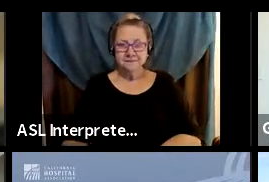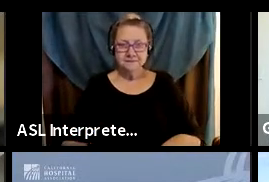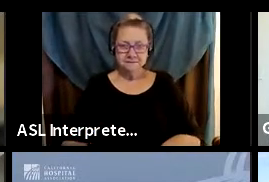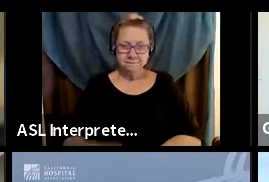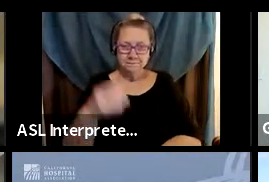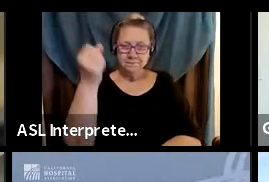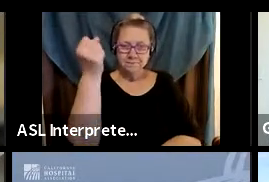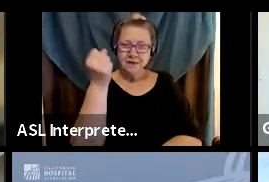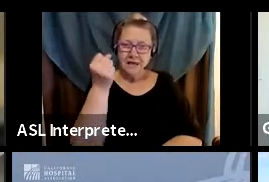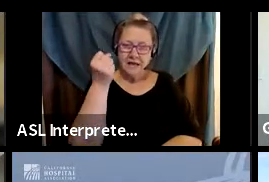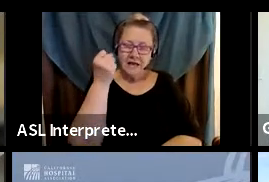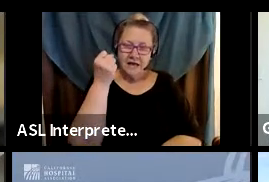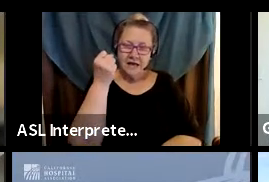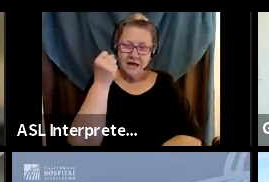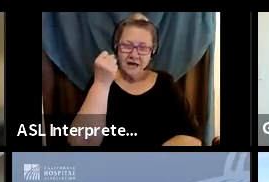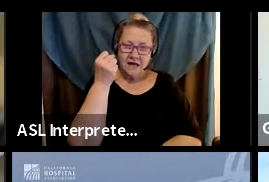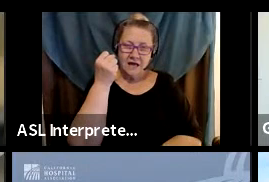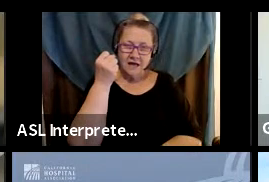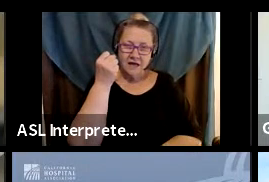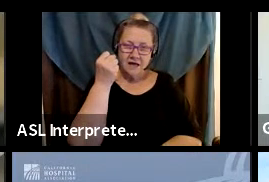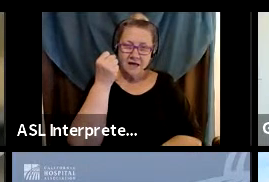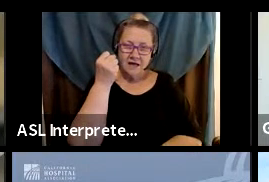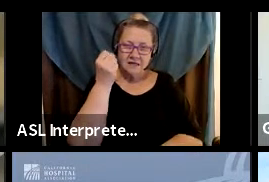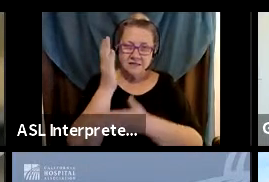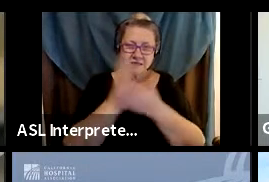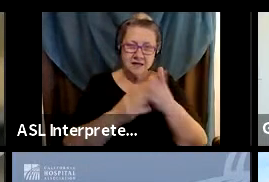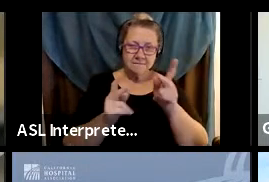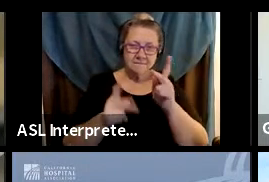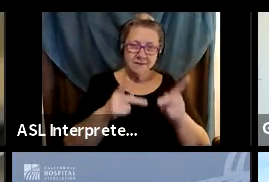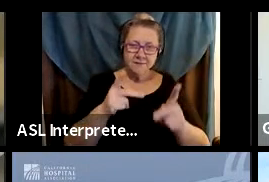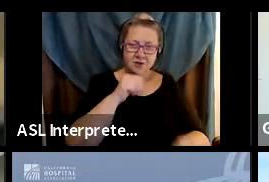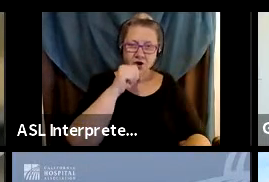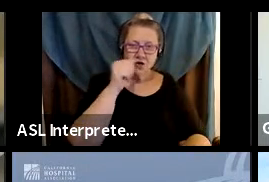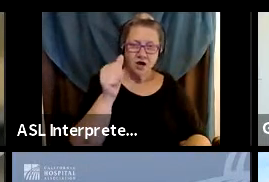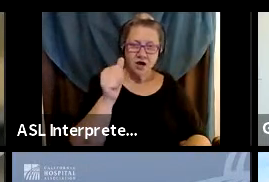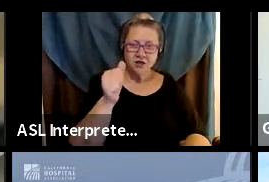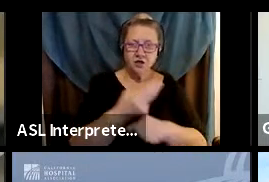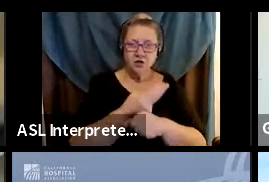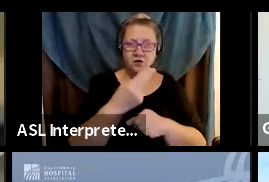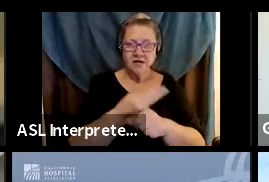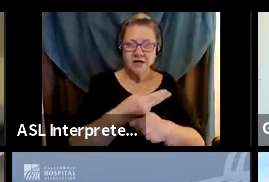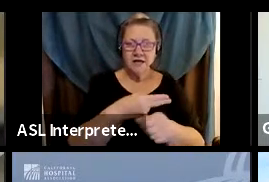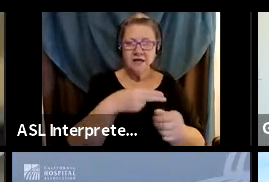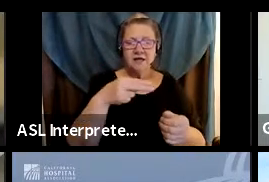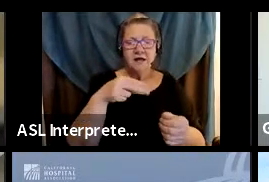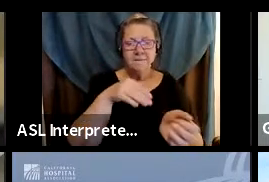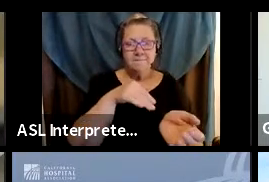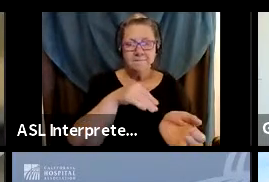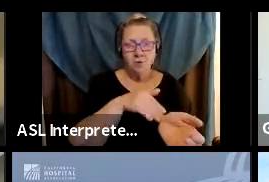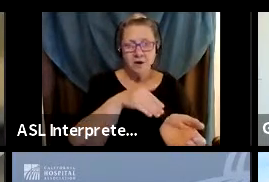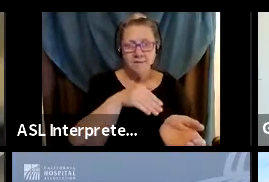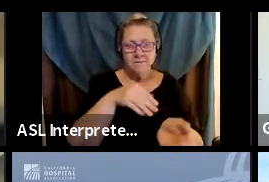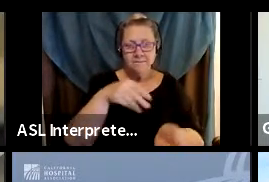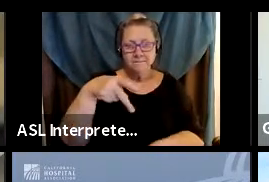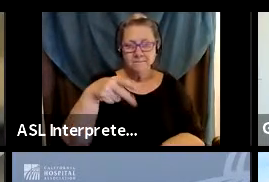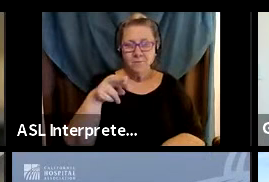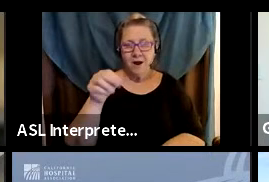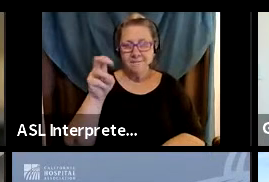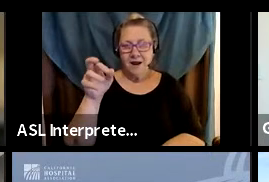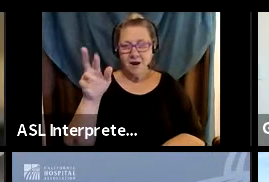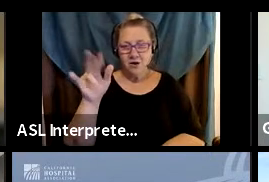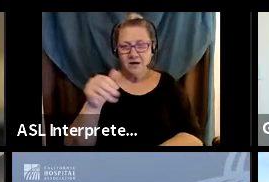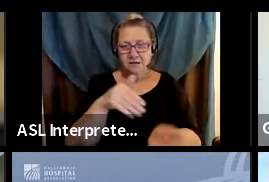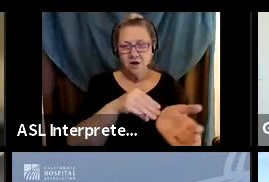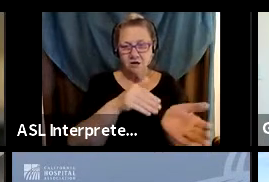understanding is people are not entering their primary care provider into my turn or when they enroll and get their vaccine. So it's not necessarily listed if they're getting their vaccine